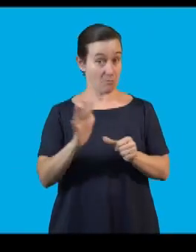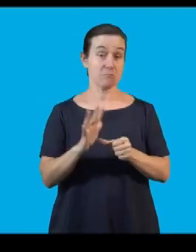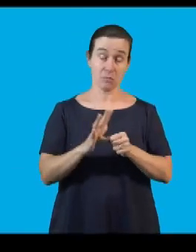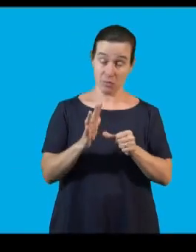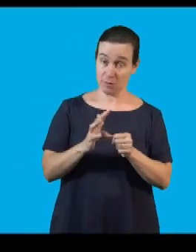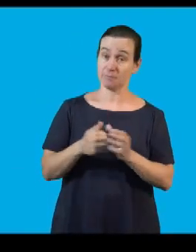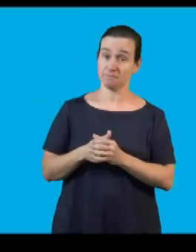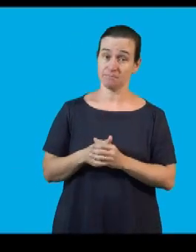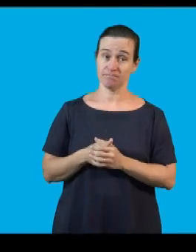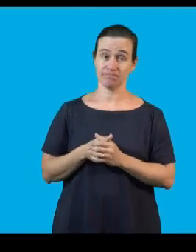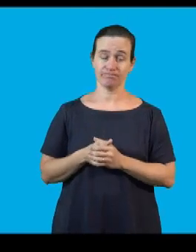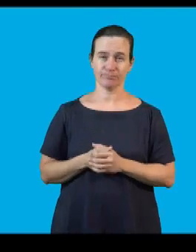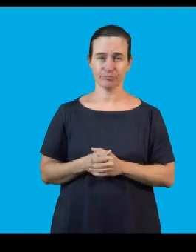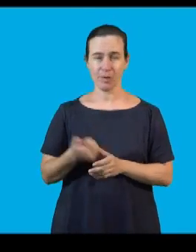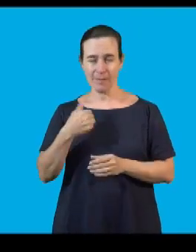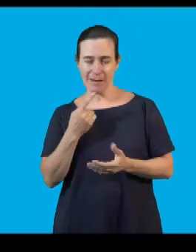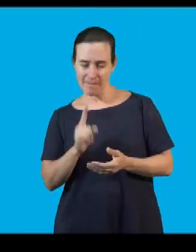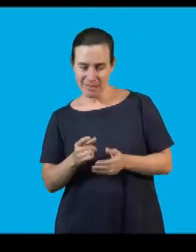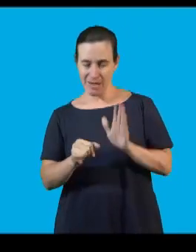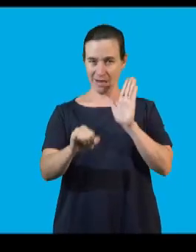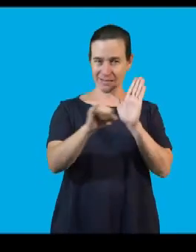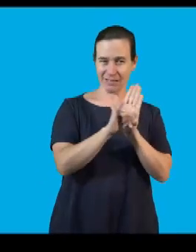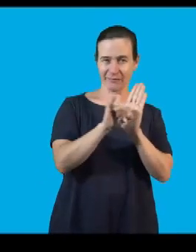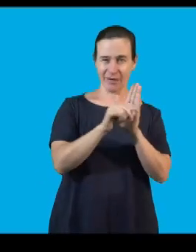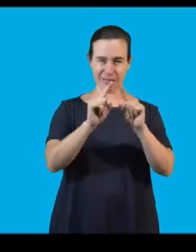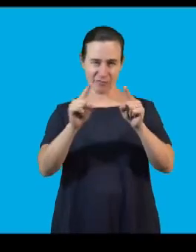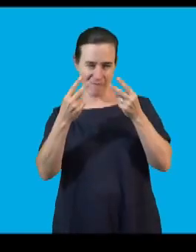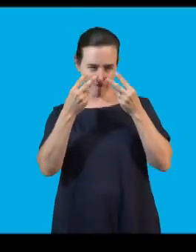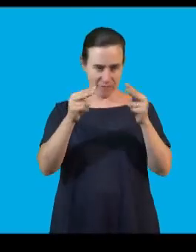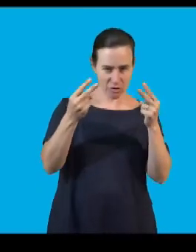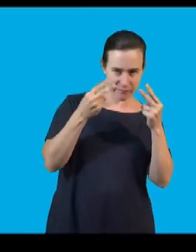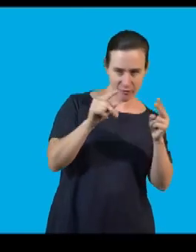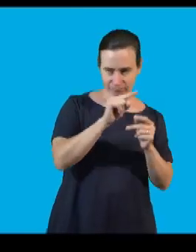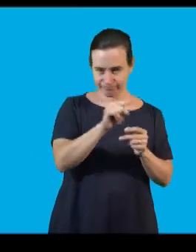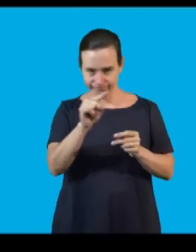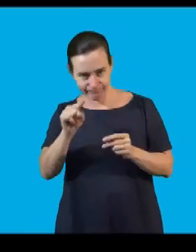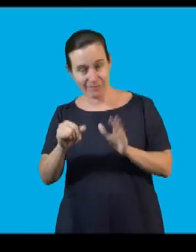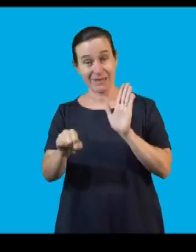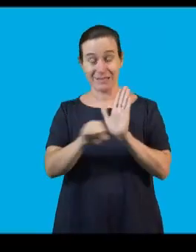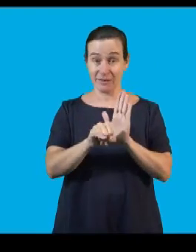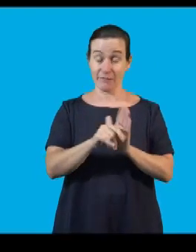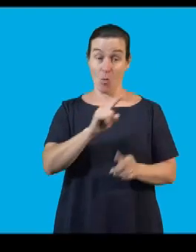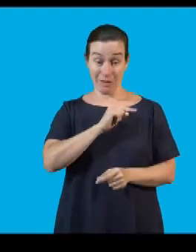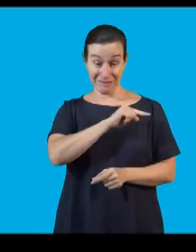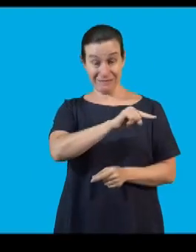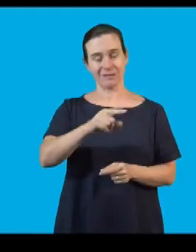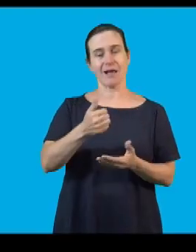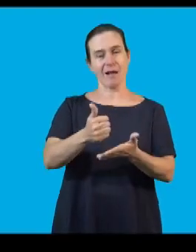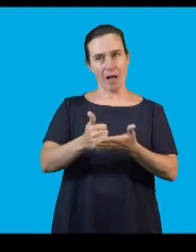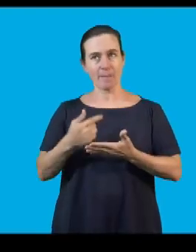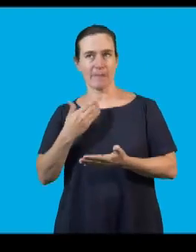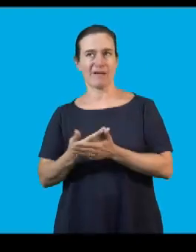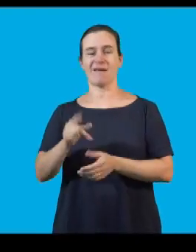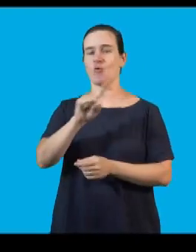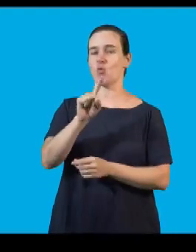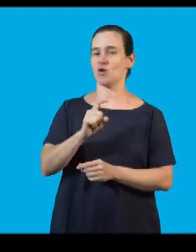becomes very important, okay? You must be able to identify those visual clues in the cartoon because they allow